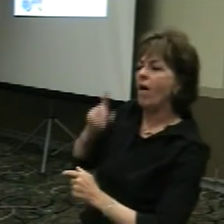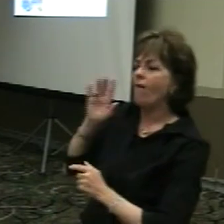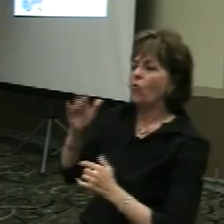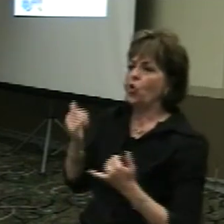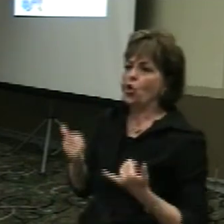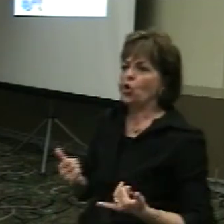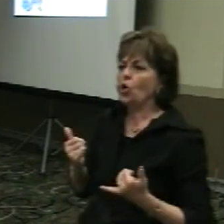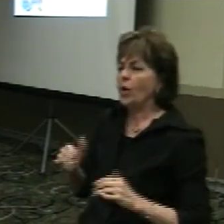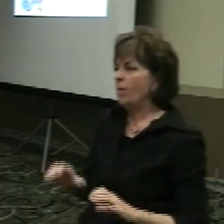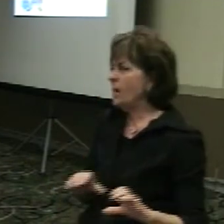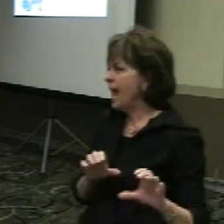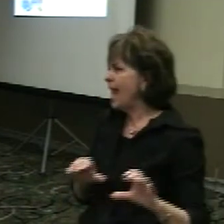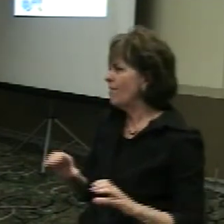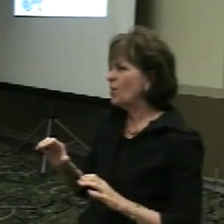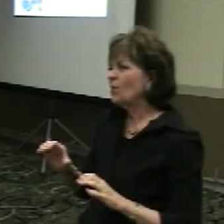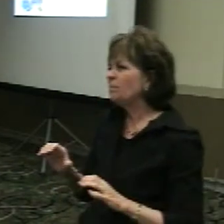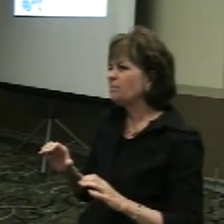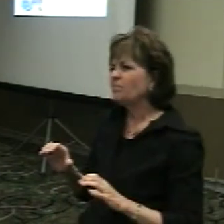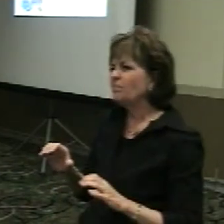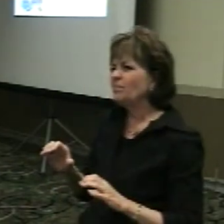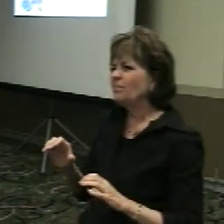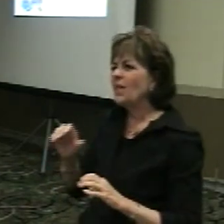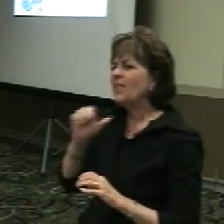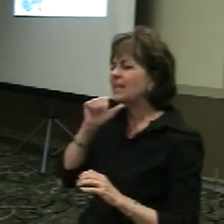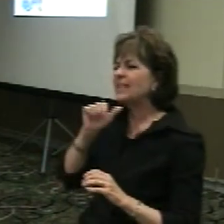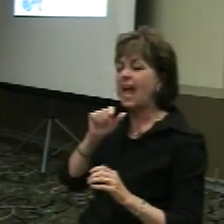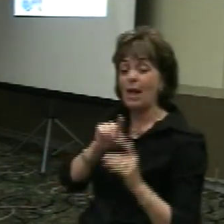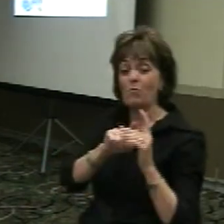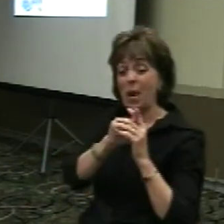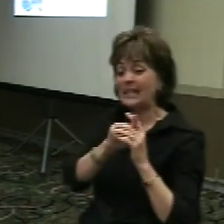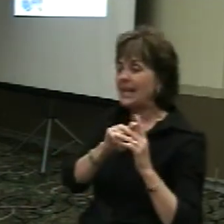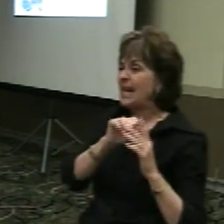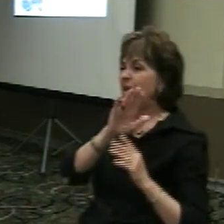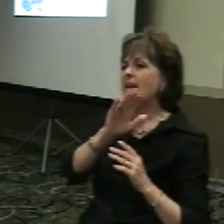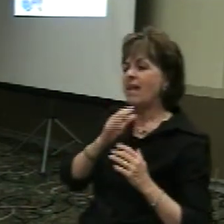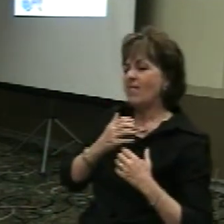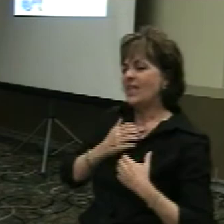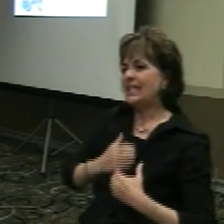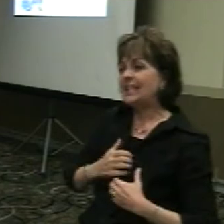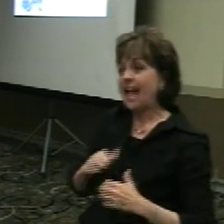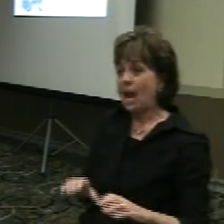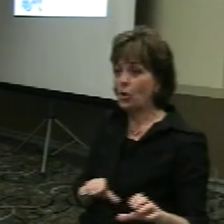behavior that's not present for the desired behavior.